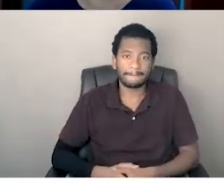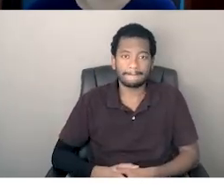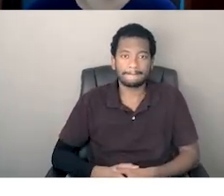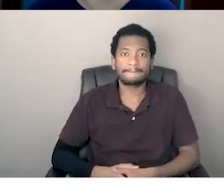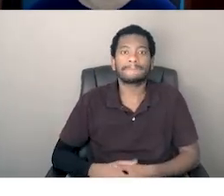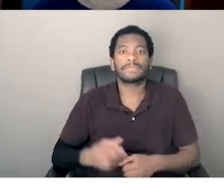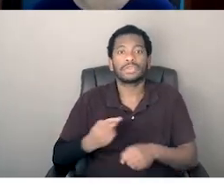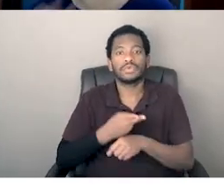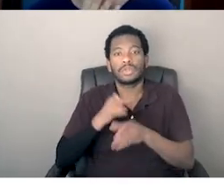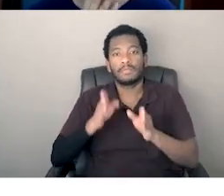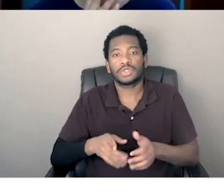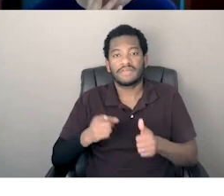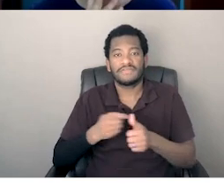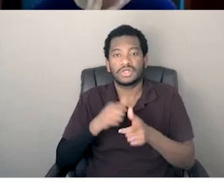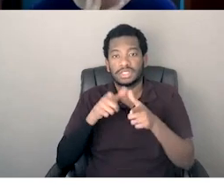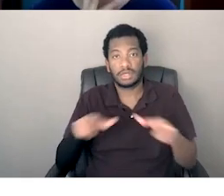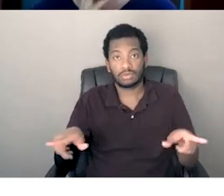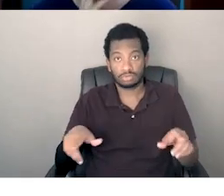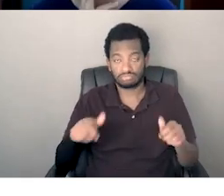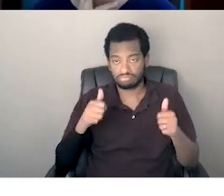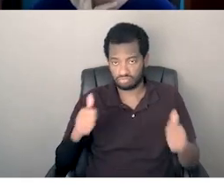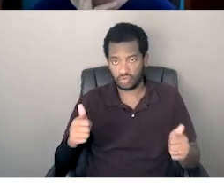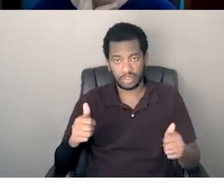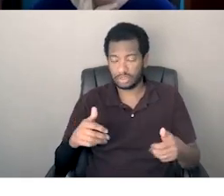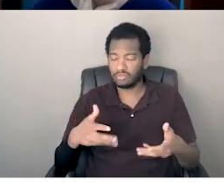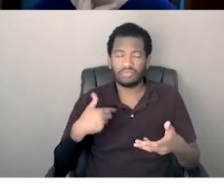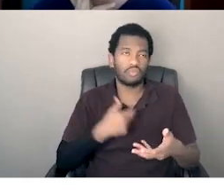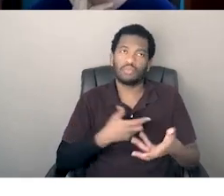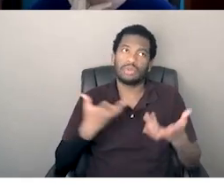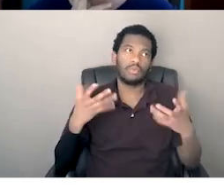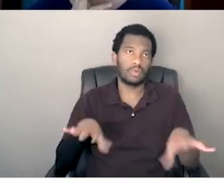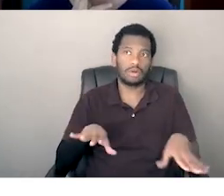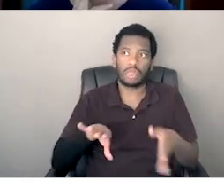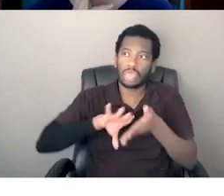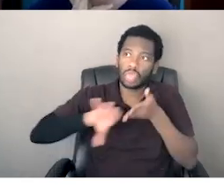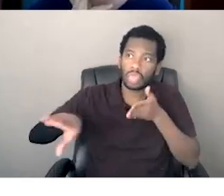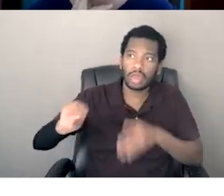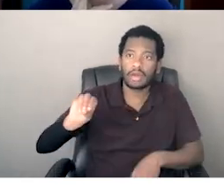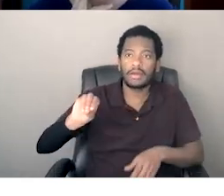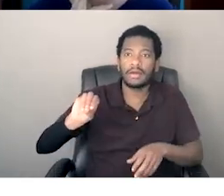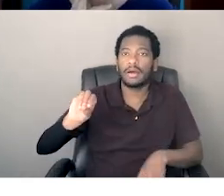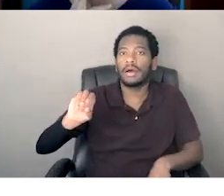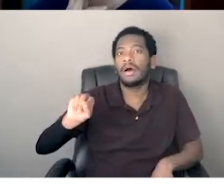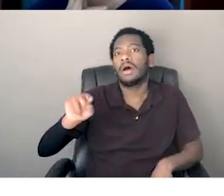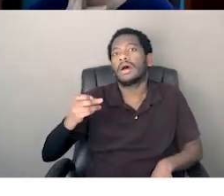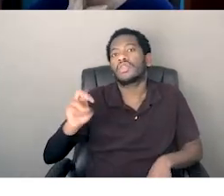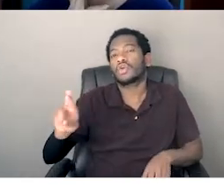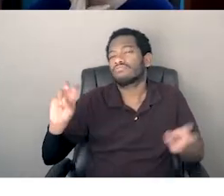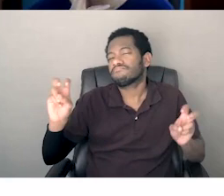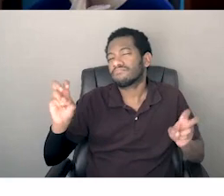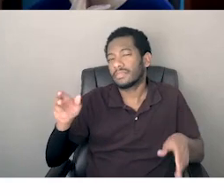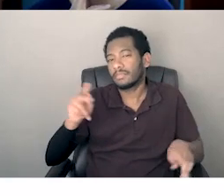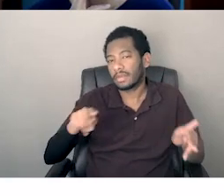first language, great. Yes, let's not other people, and allowing for communication between the procuring agency and the